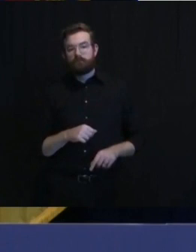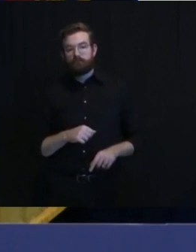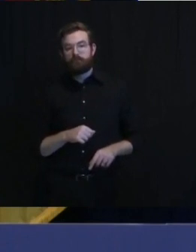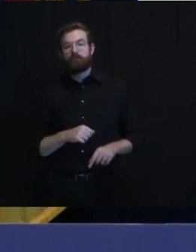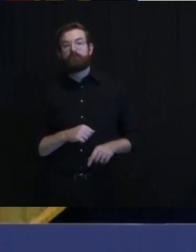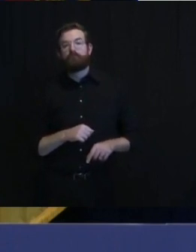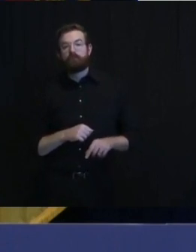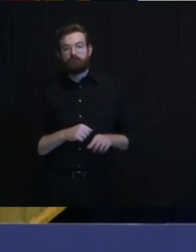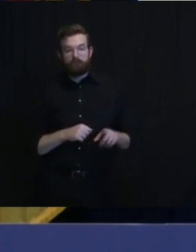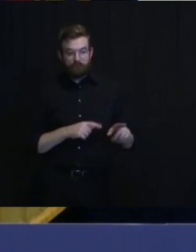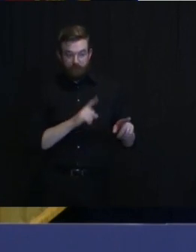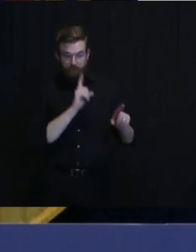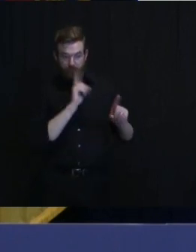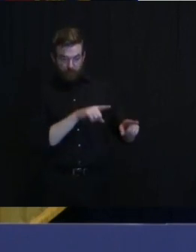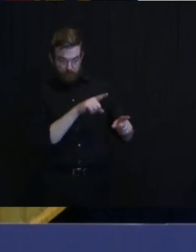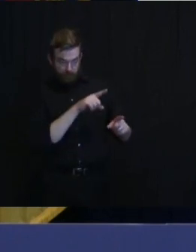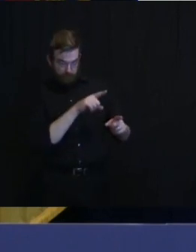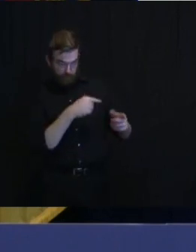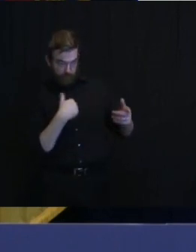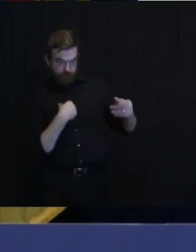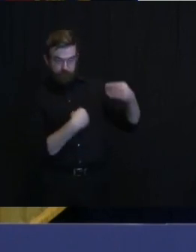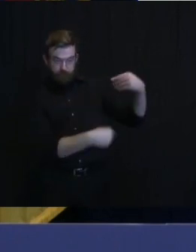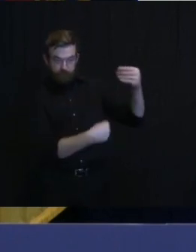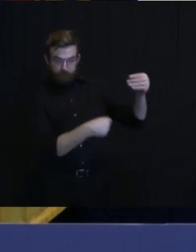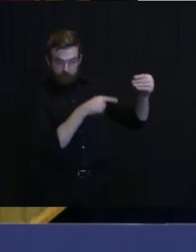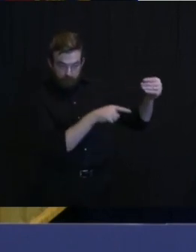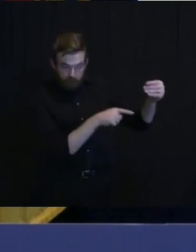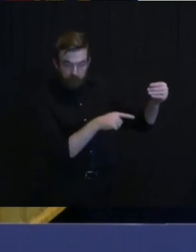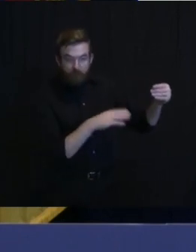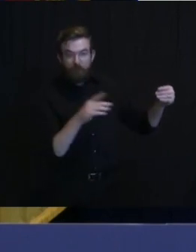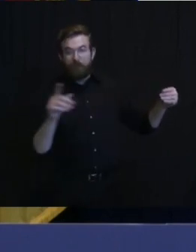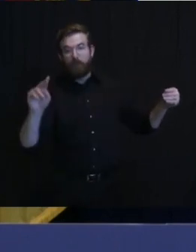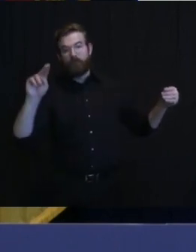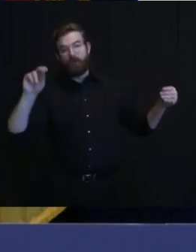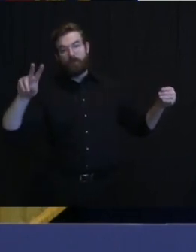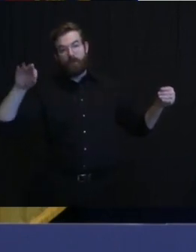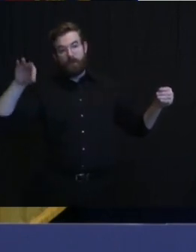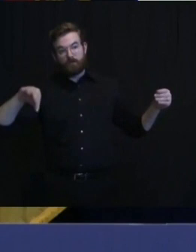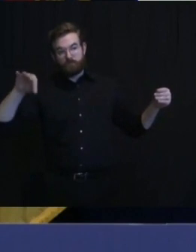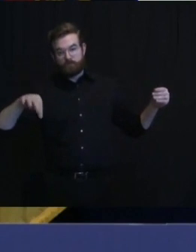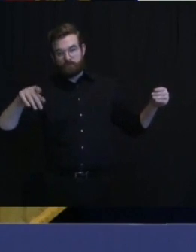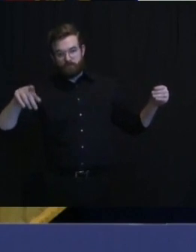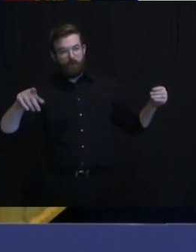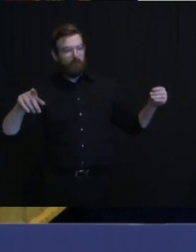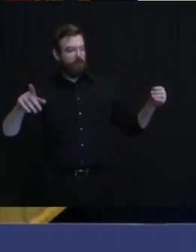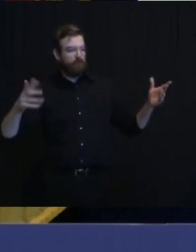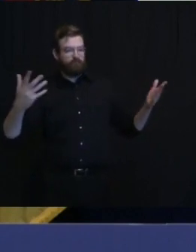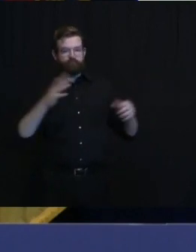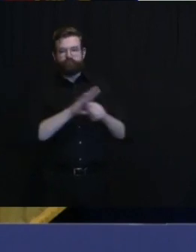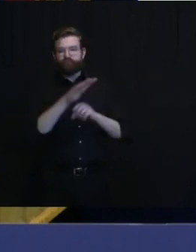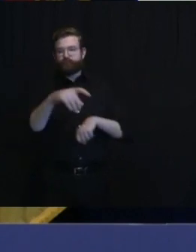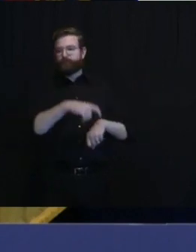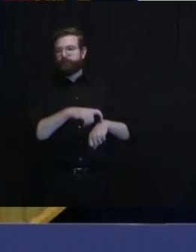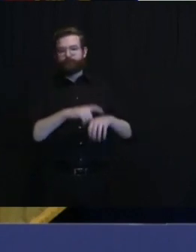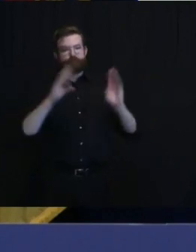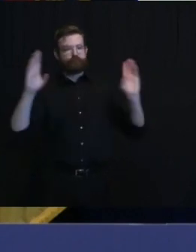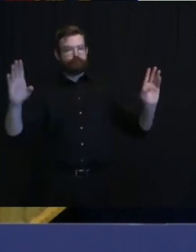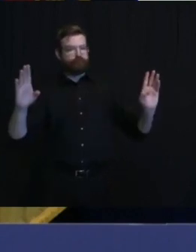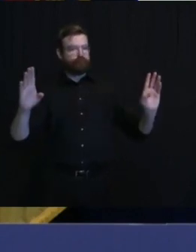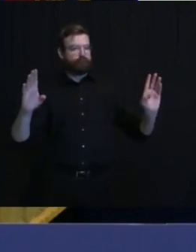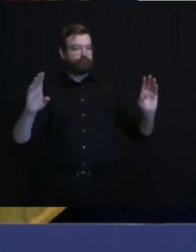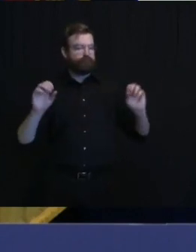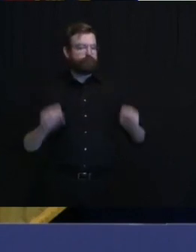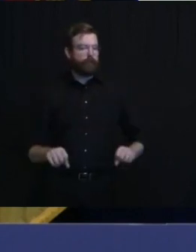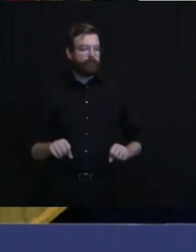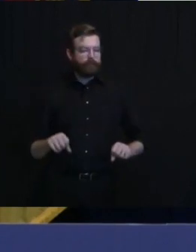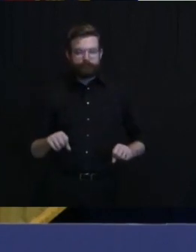we want to make sure that we've got full visibility on what happened, but we're not going to let any grass grow once we have that in terms of deciding what the model looks like.